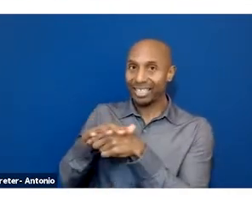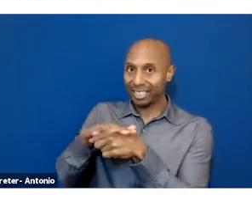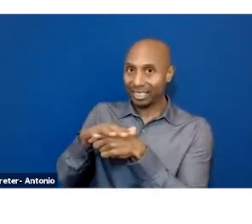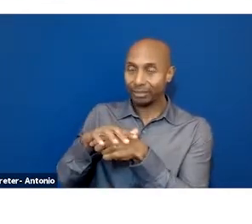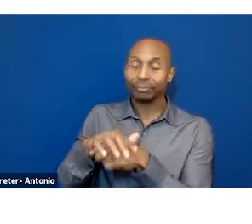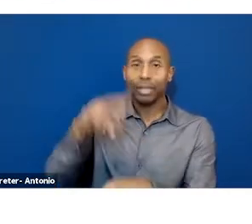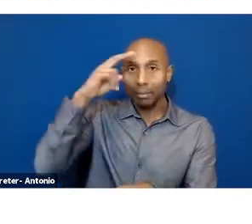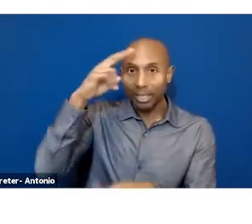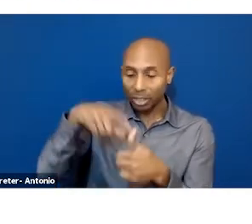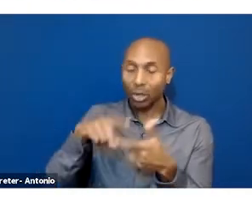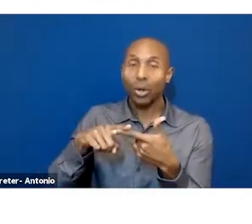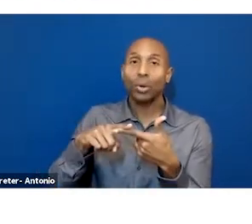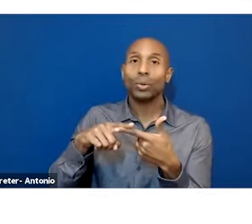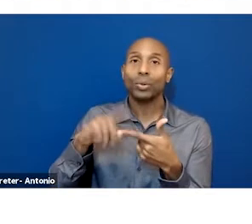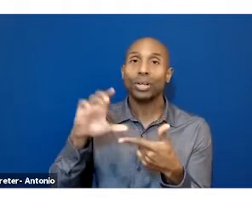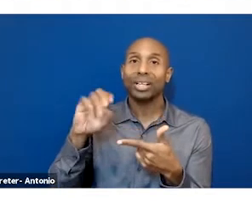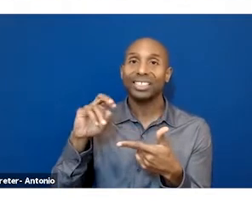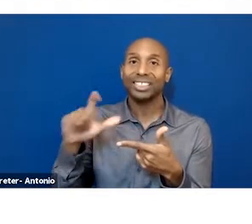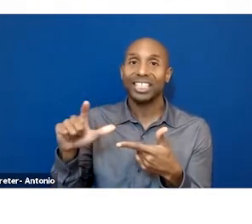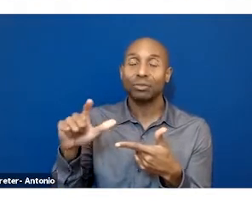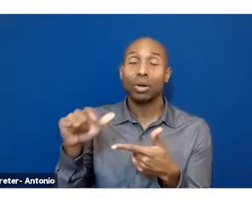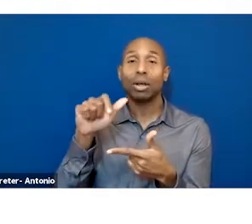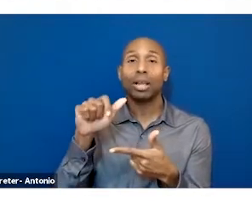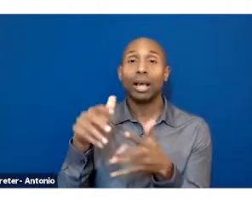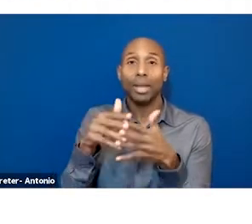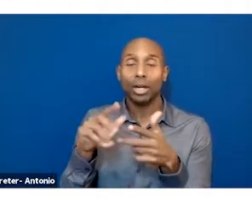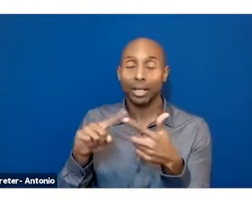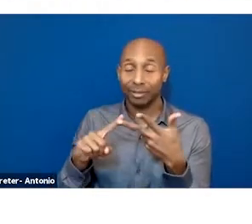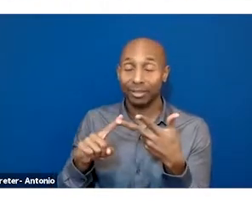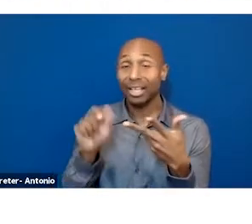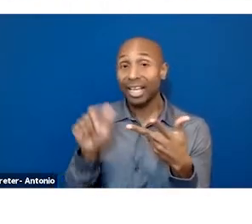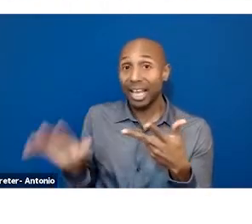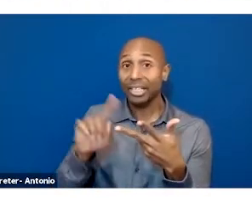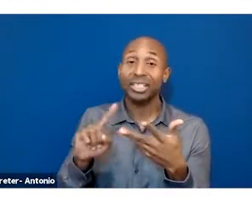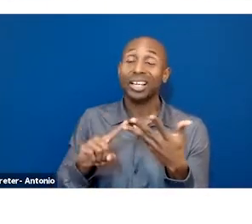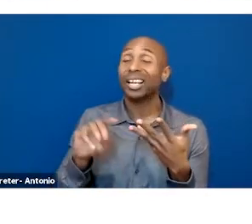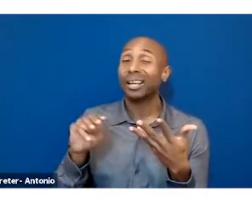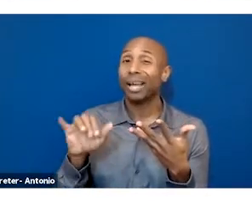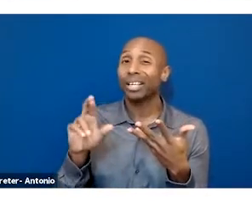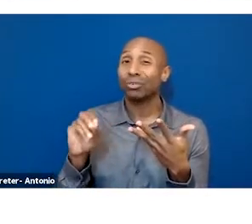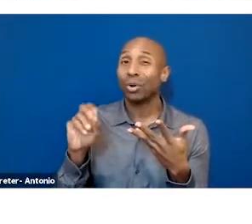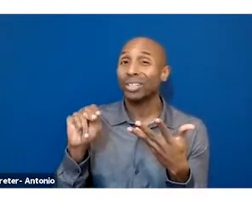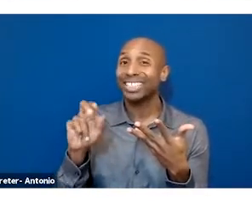America, Asia, Micronesia, and Haiti, all non-white countries.